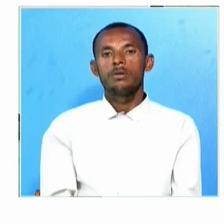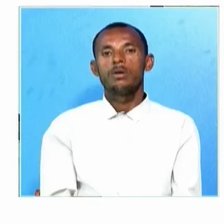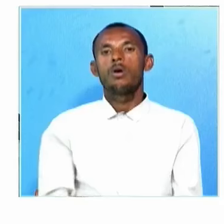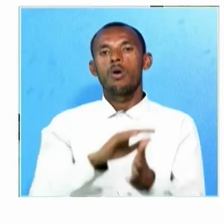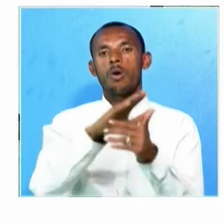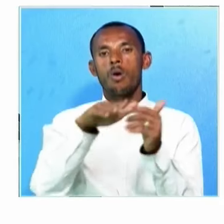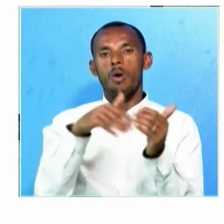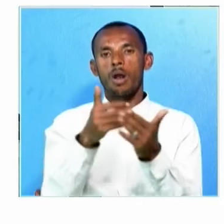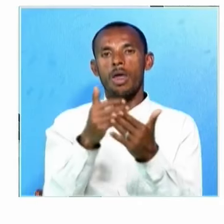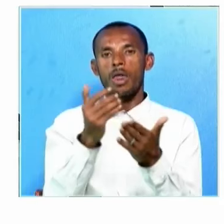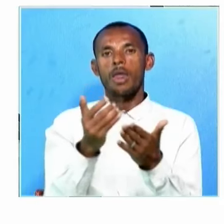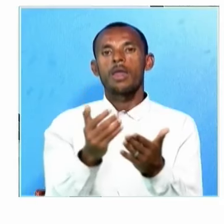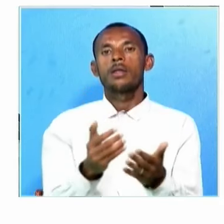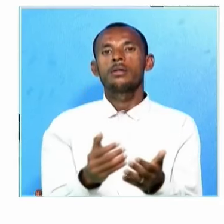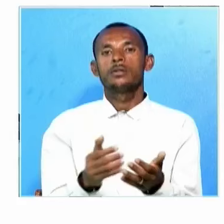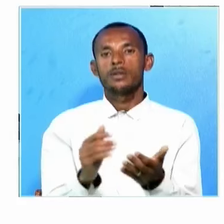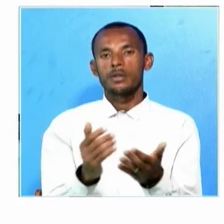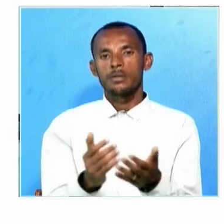all